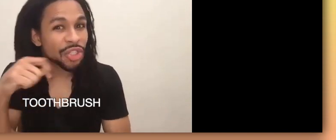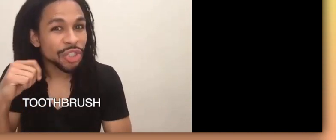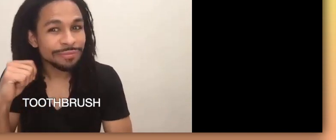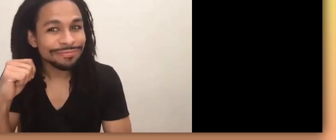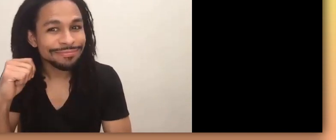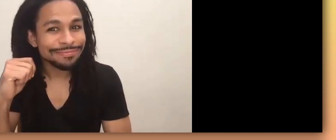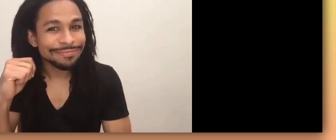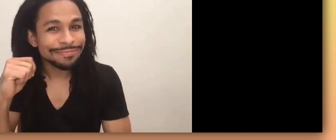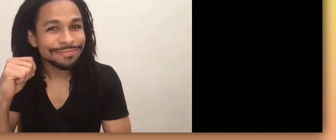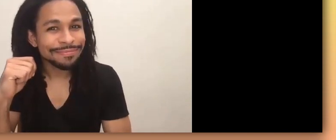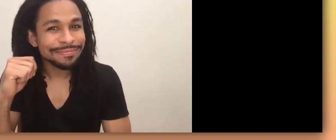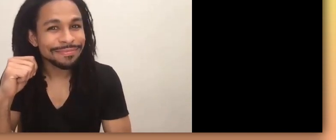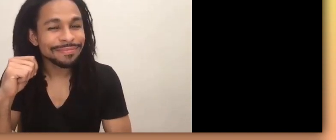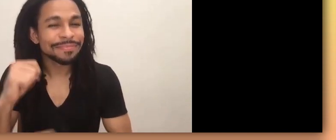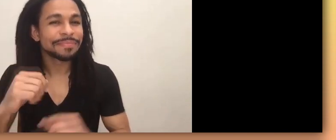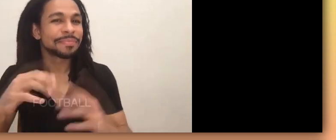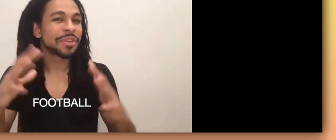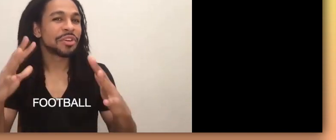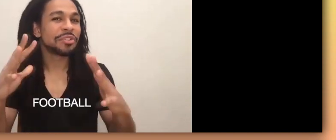Toothbrush.